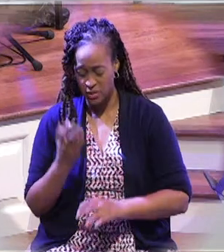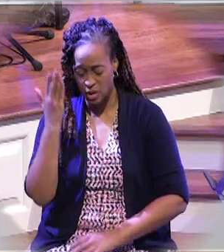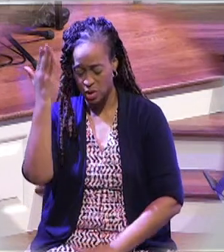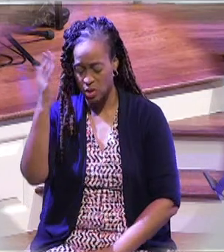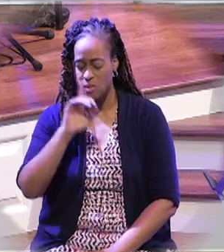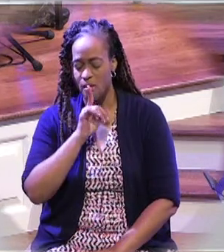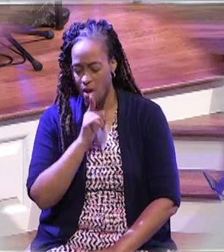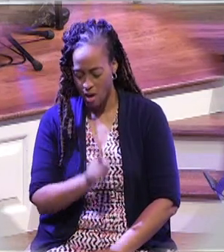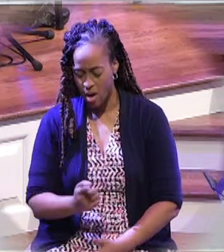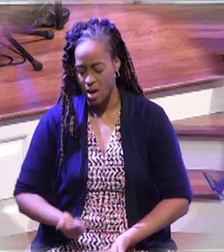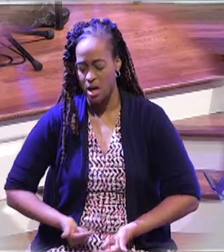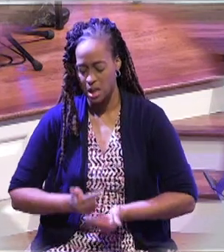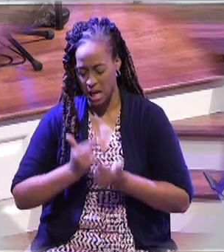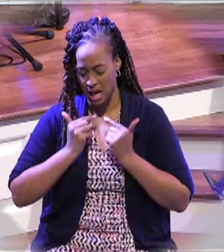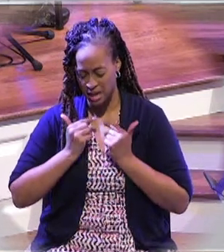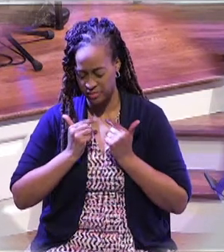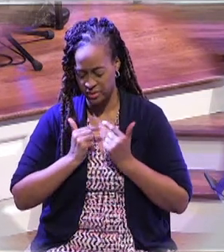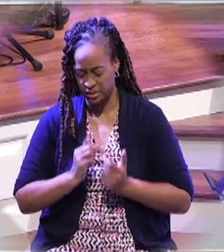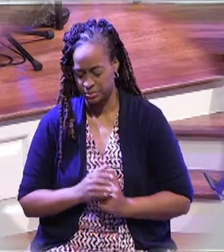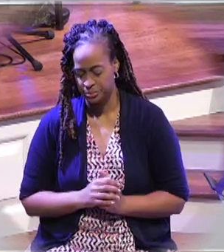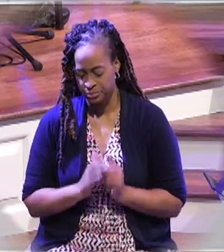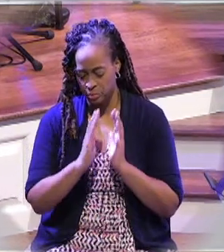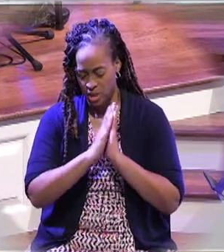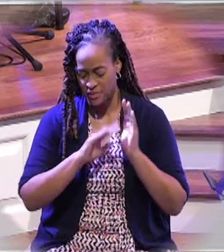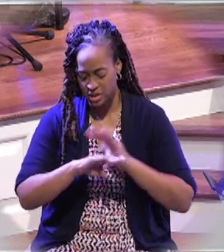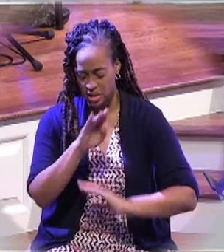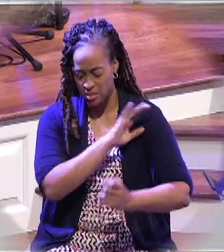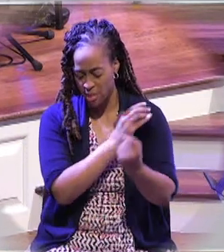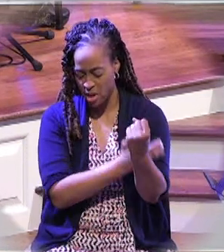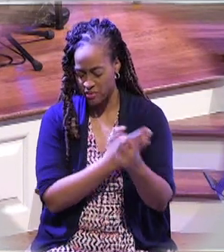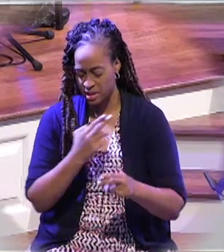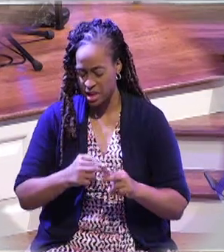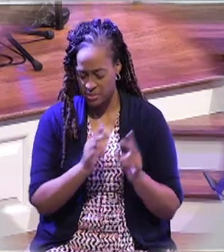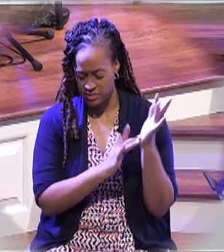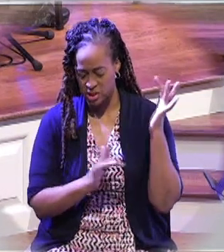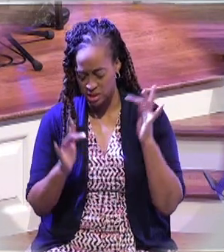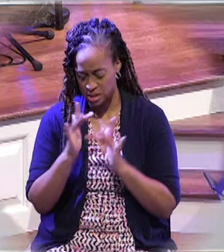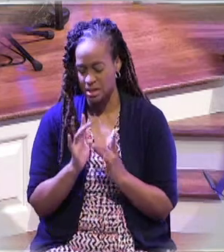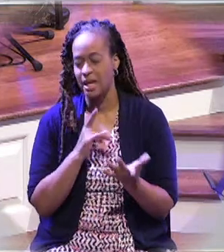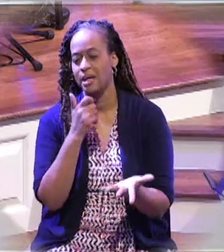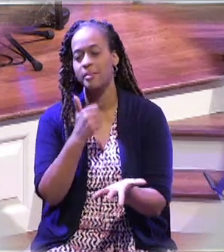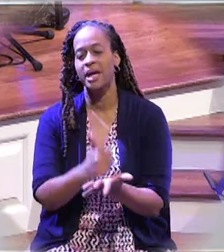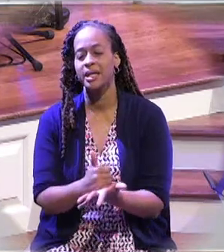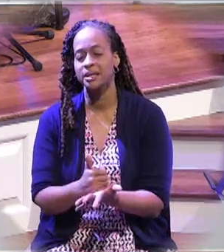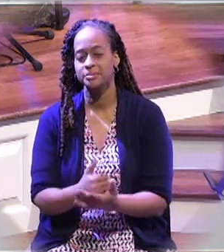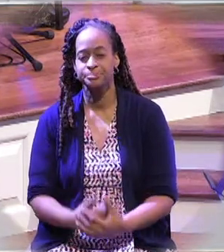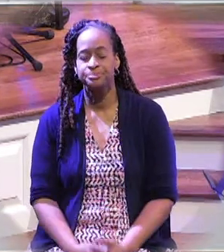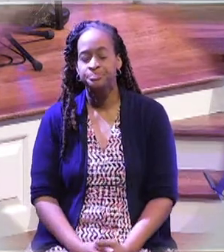are alive. Pray this in the powerful name of Jesus. Amen.